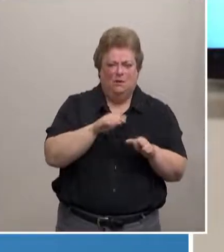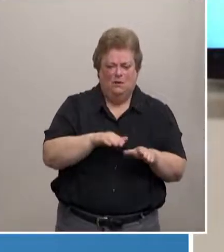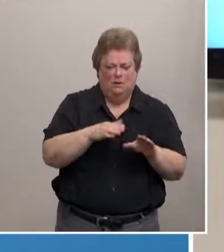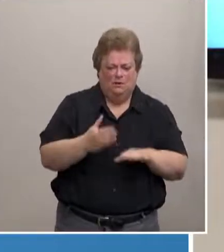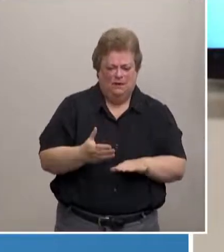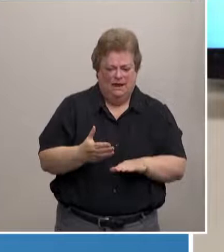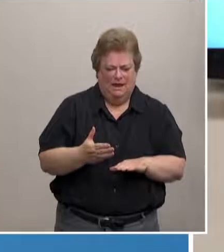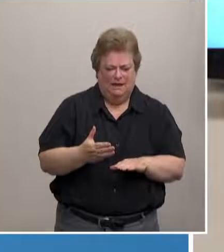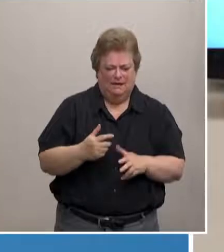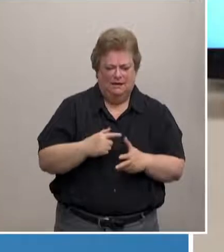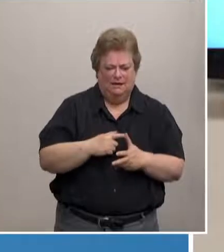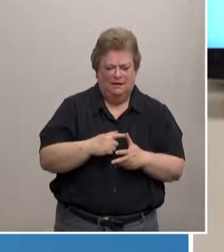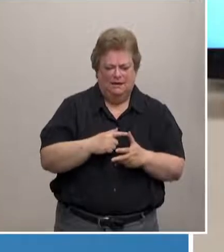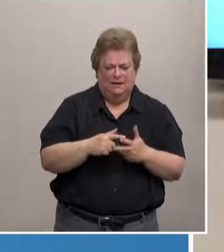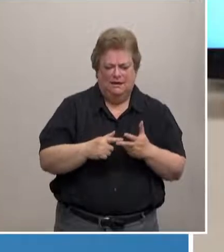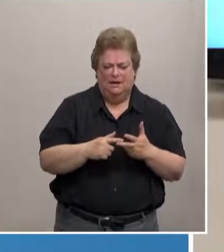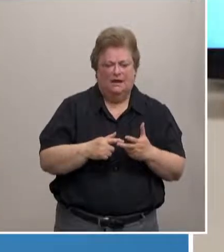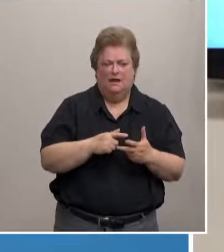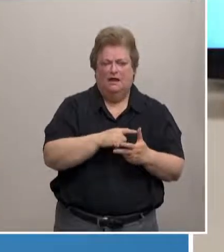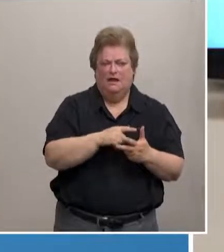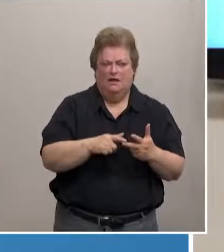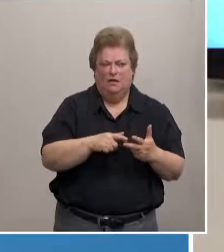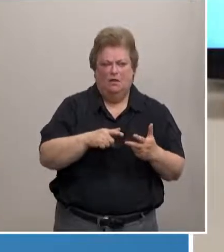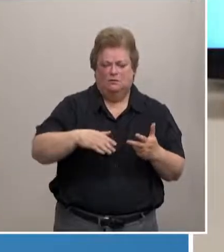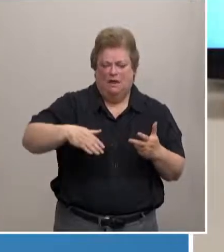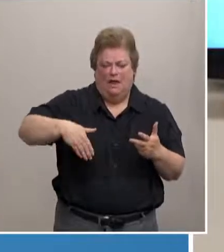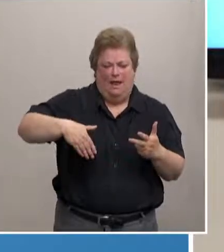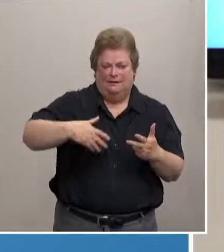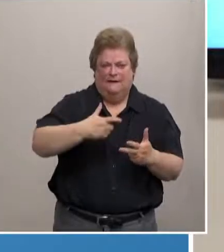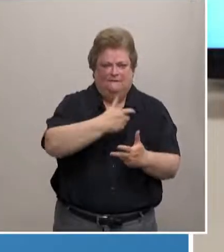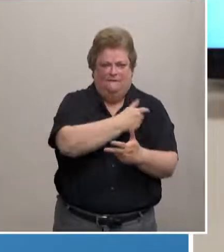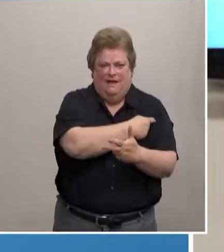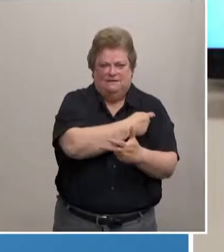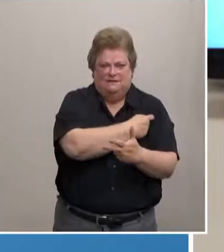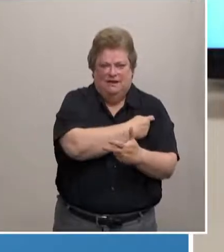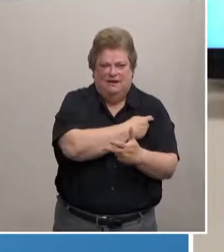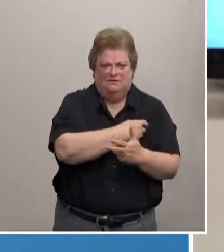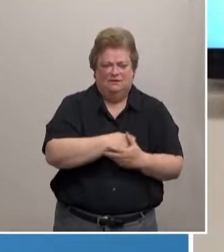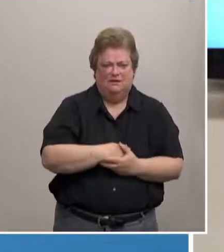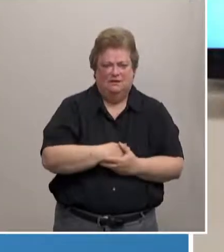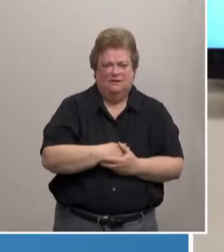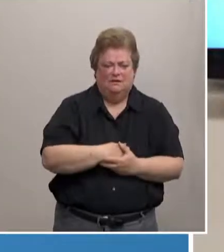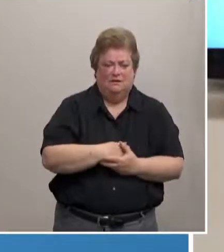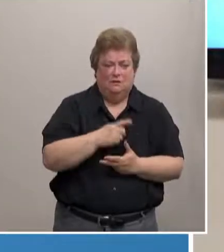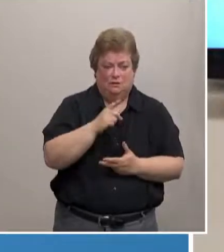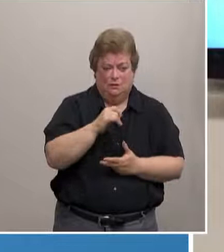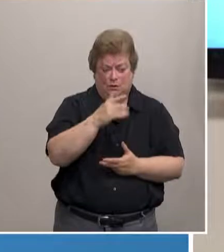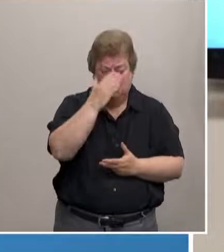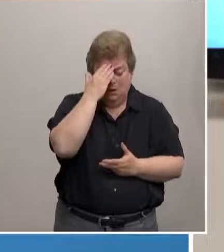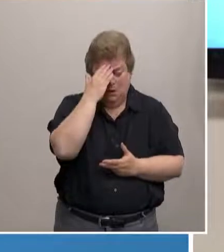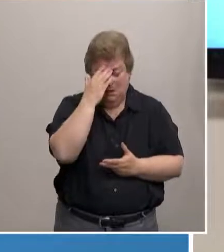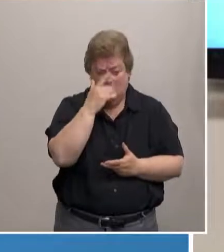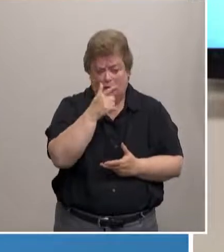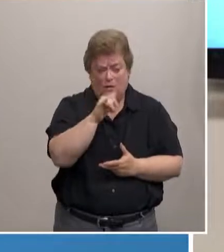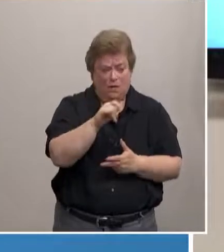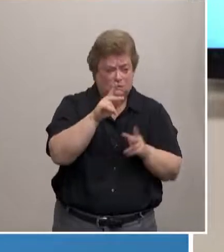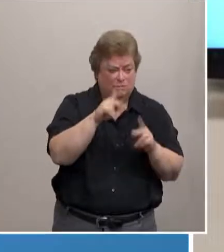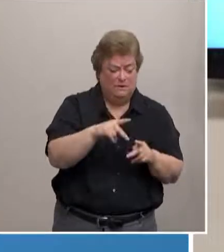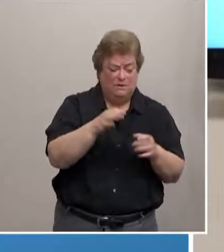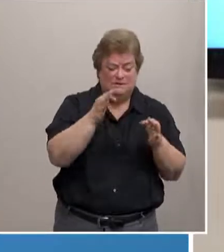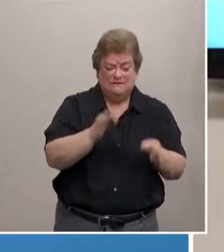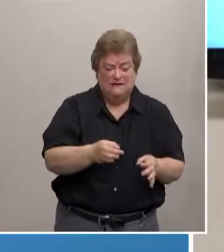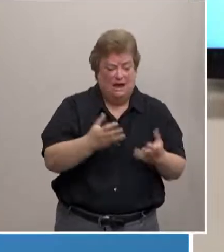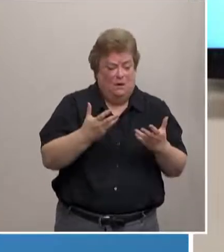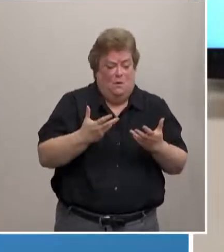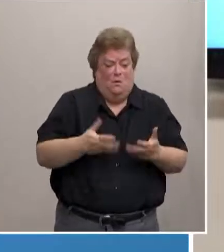that none of them had been vaccinated. Do you happen to know if those were people who just chose not to get vaccinated,